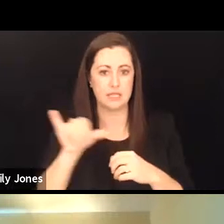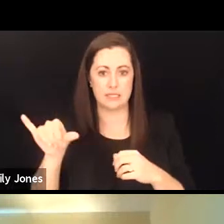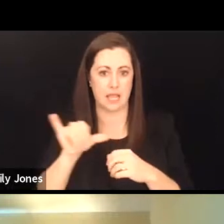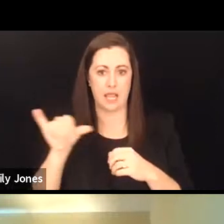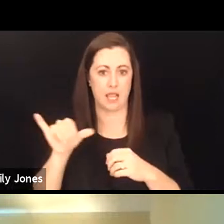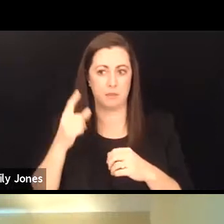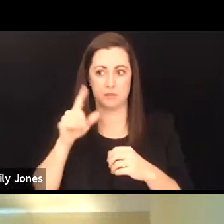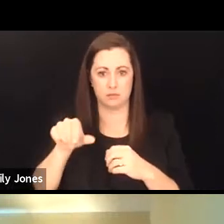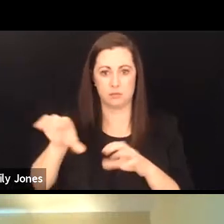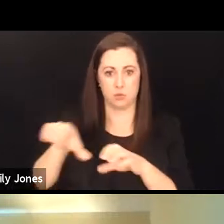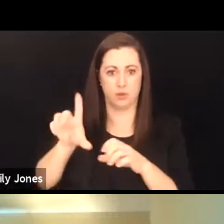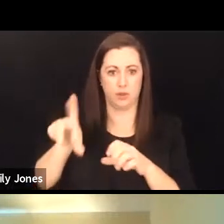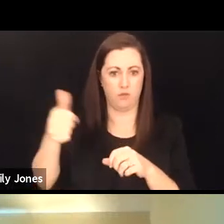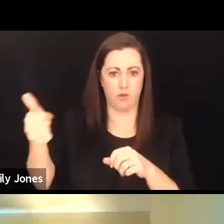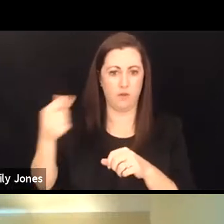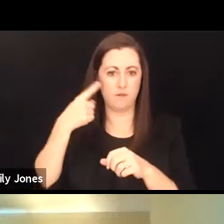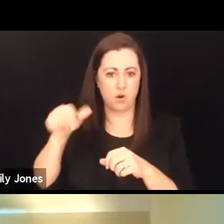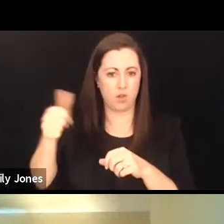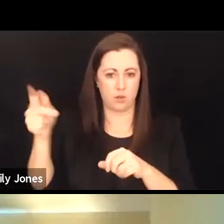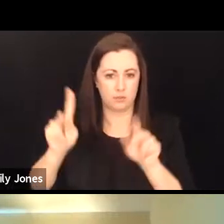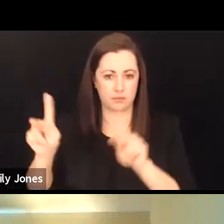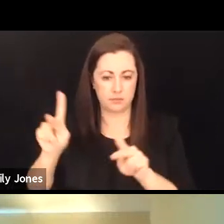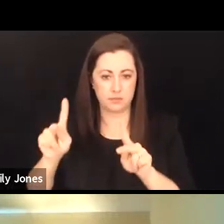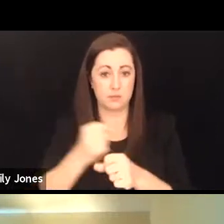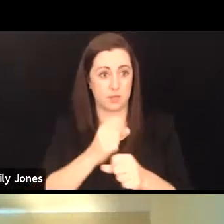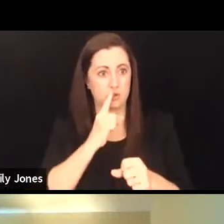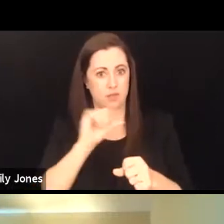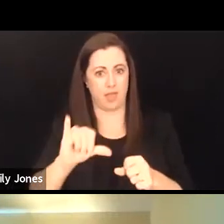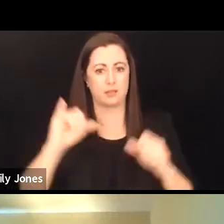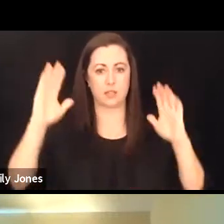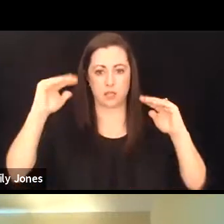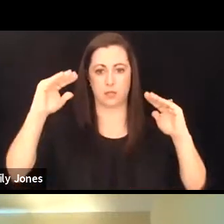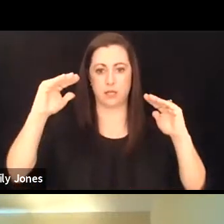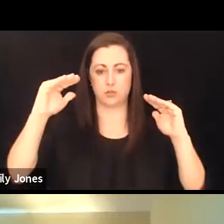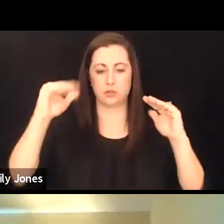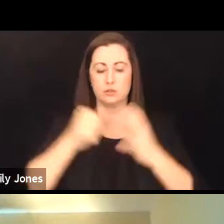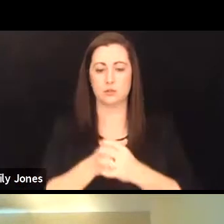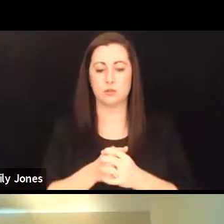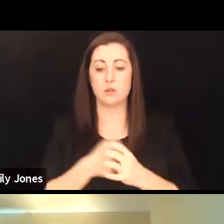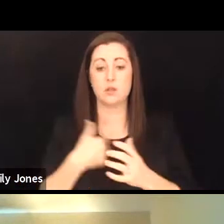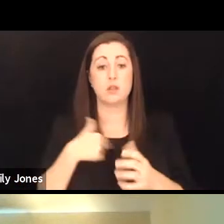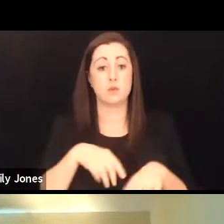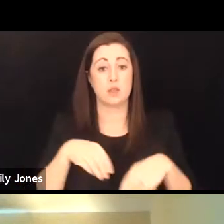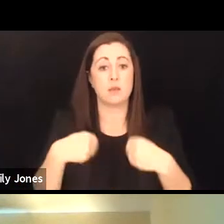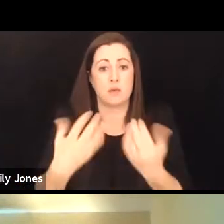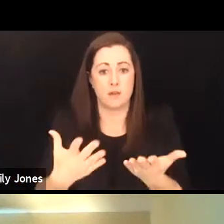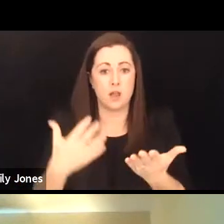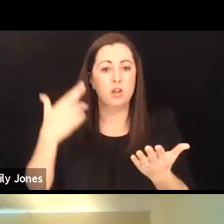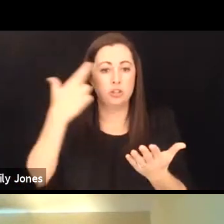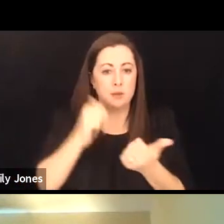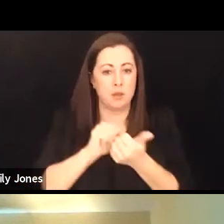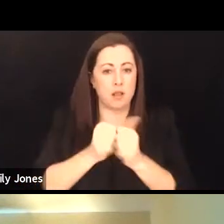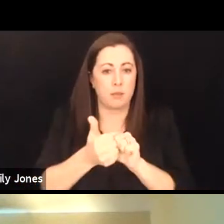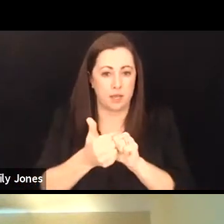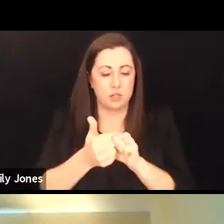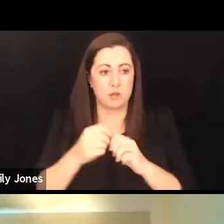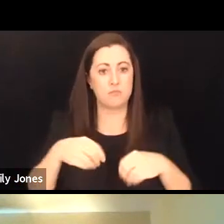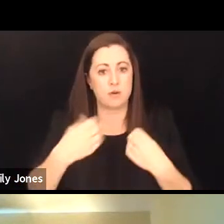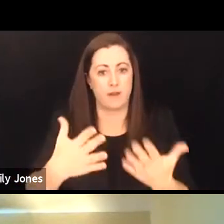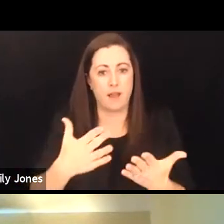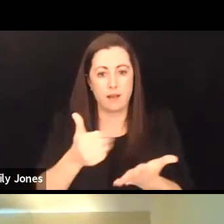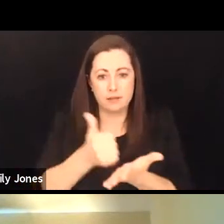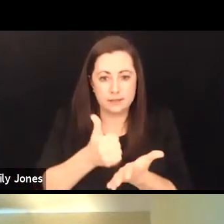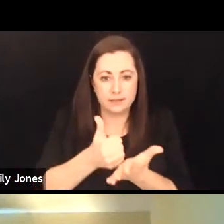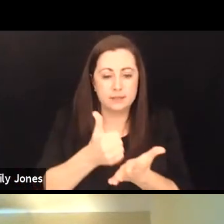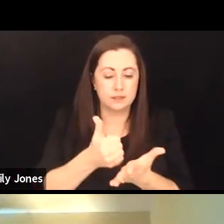well. We make sure that that's an expectation, but we provide the reasonable accommodations and assistance to allow